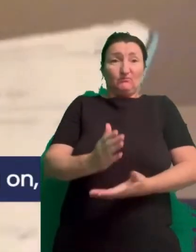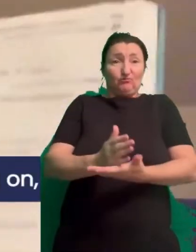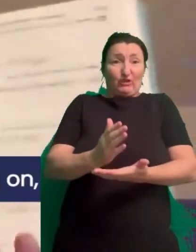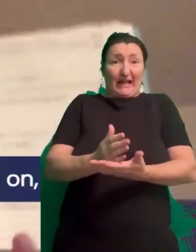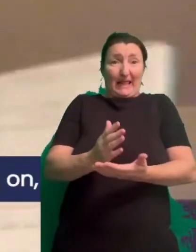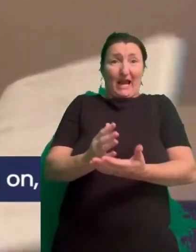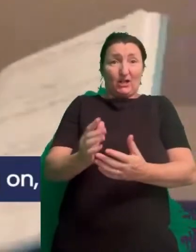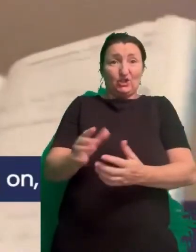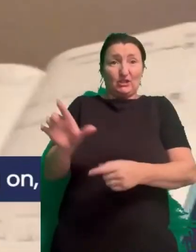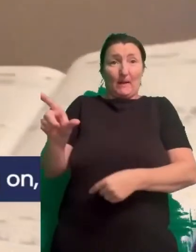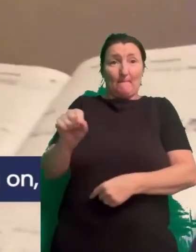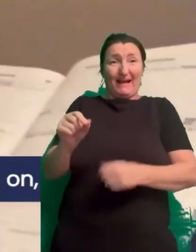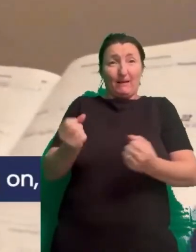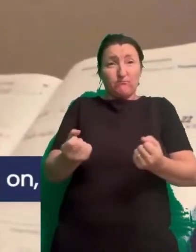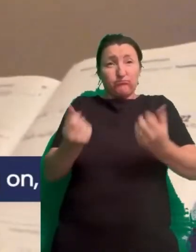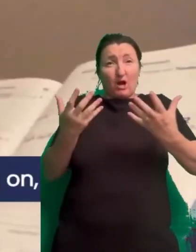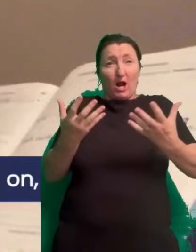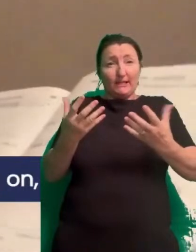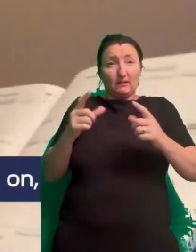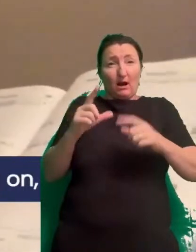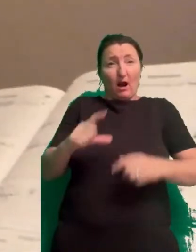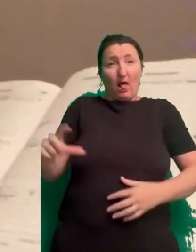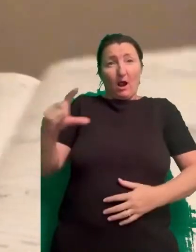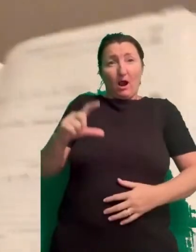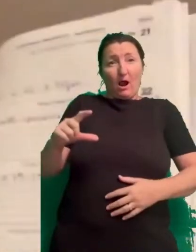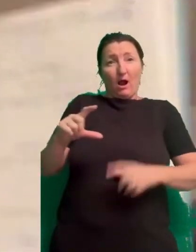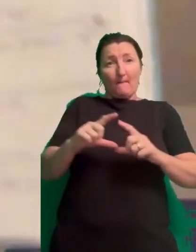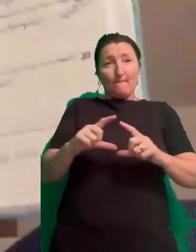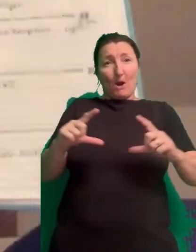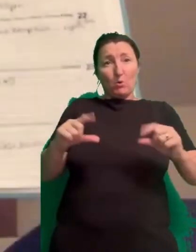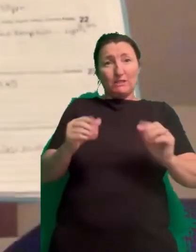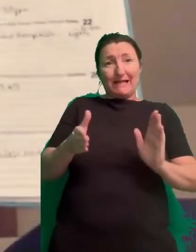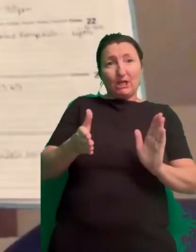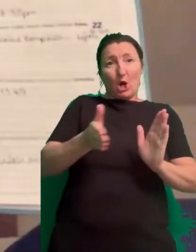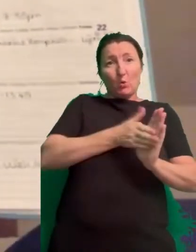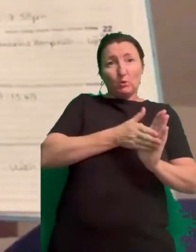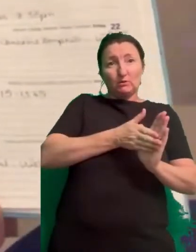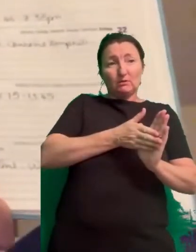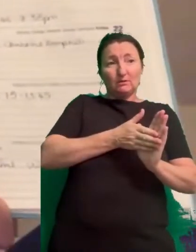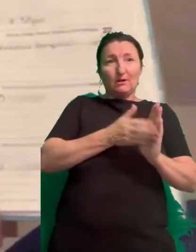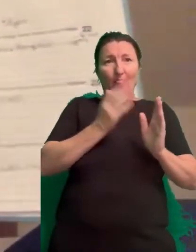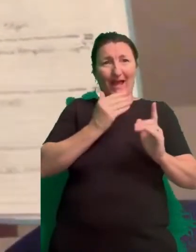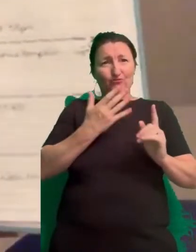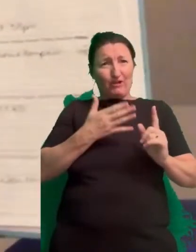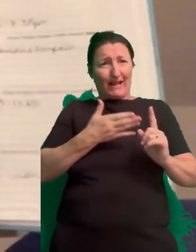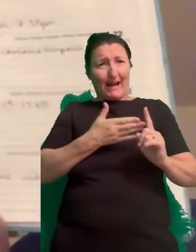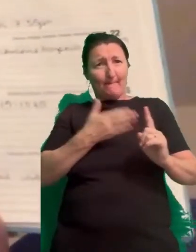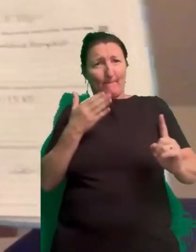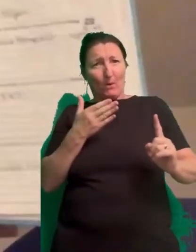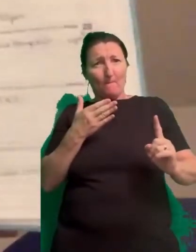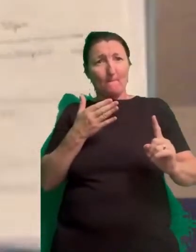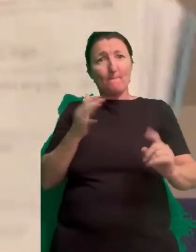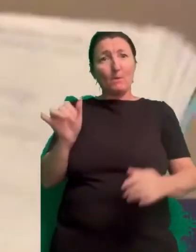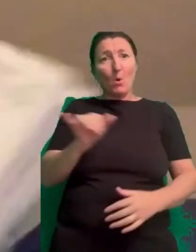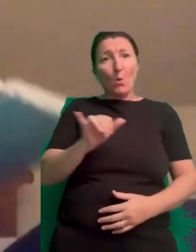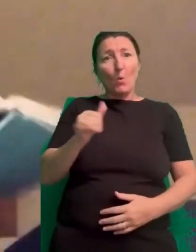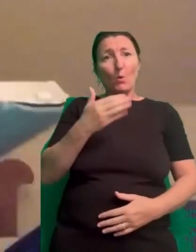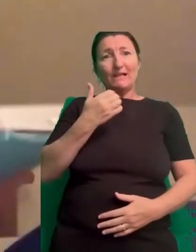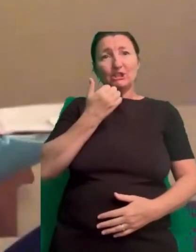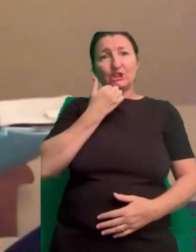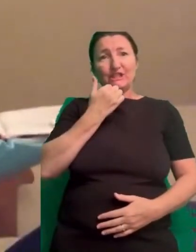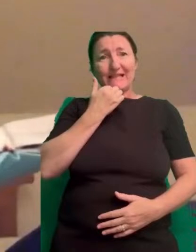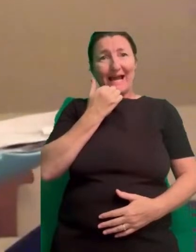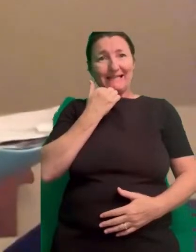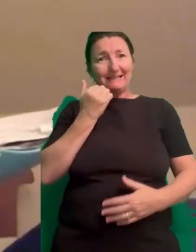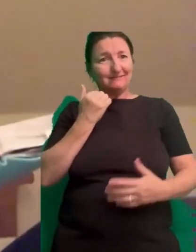look at my week I can see exactly what day it's happening on. It's not something I'm going to forget. It will stand out compared to all of the black and white on all the other